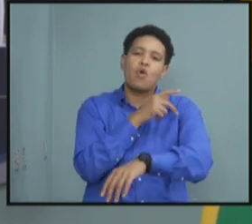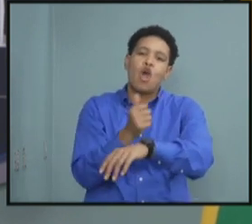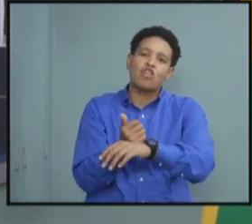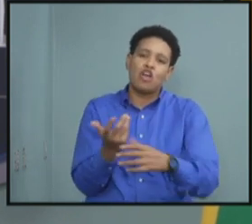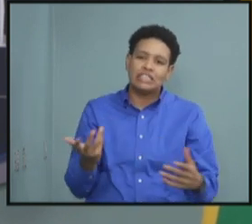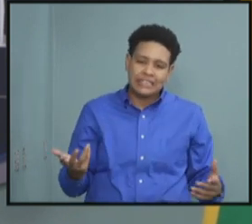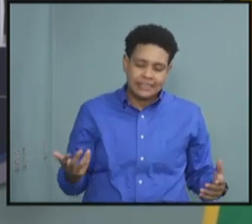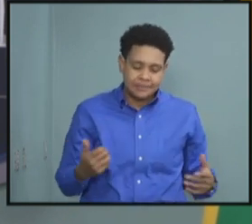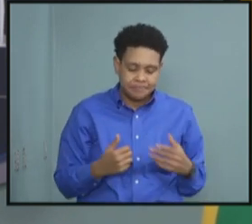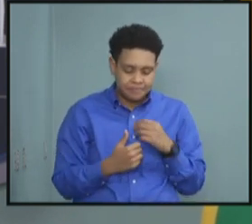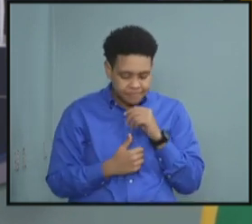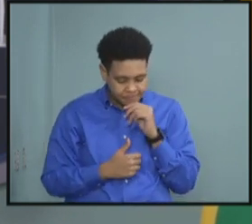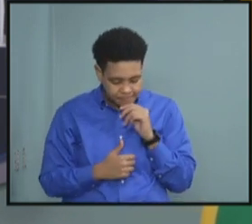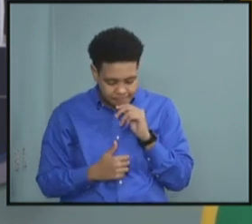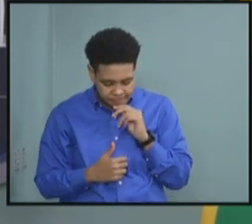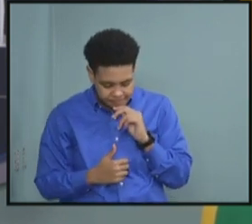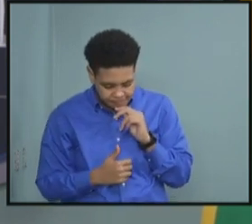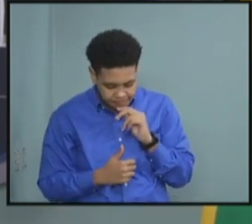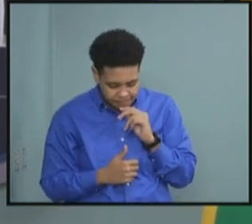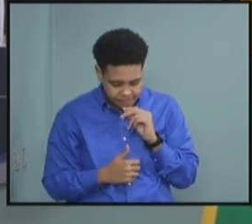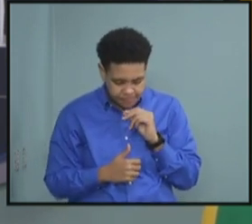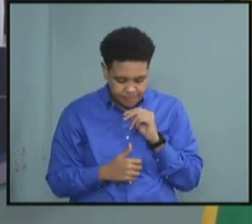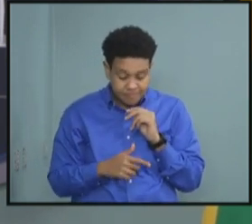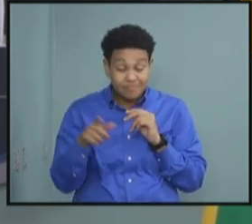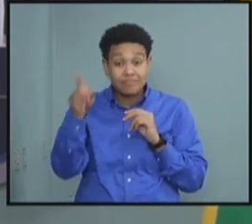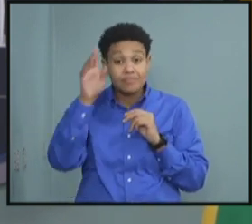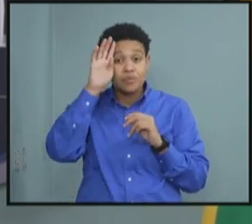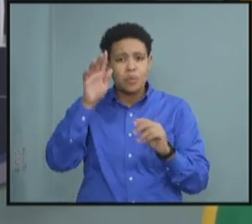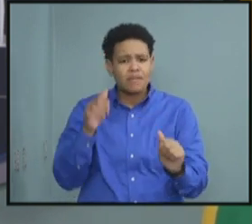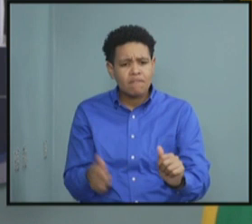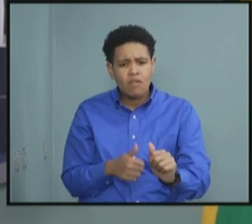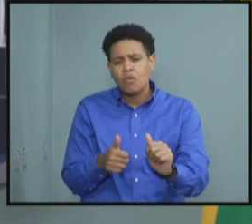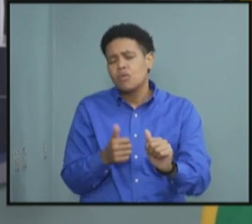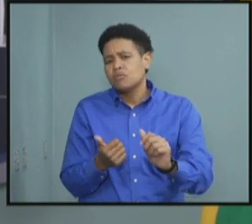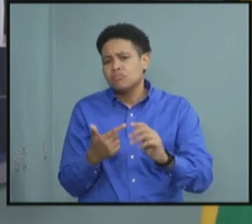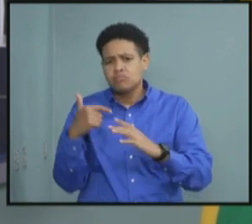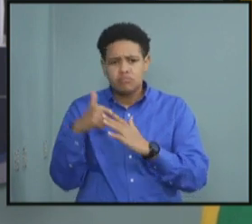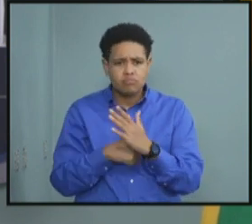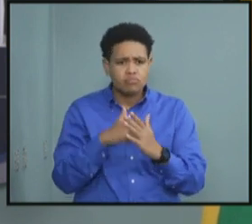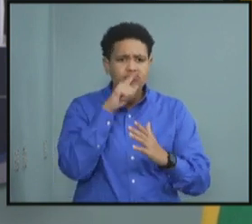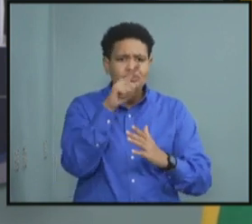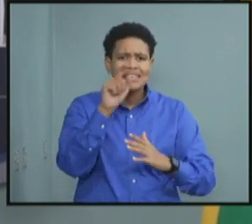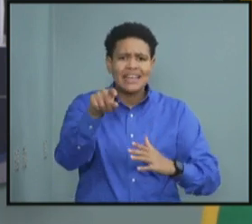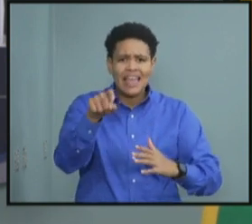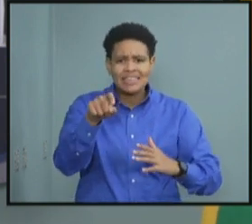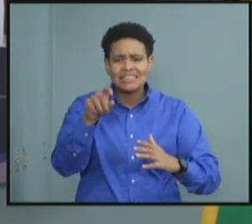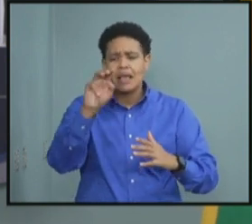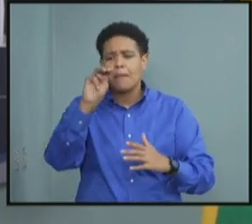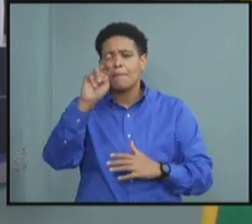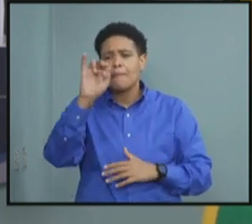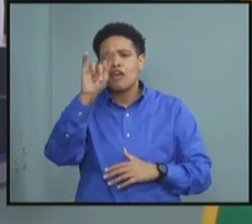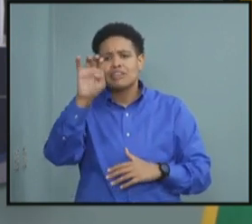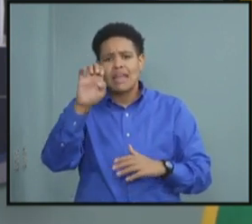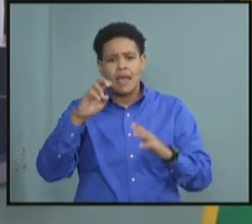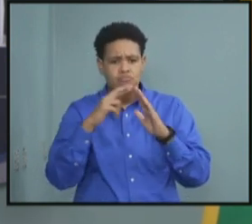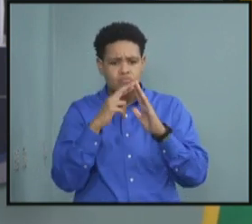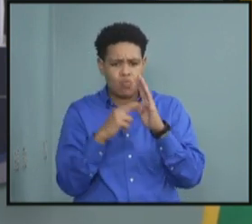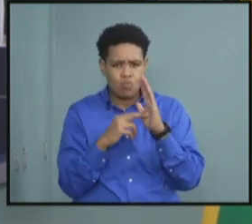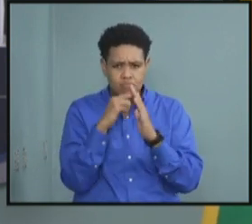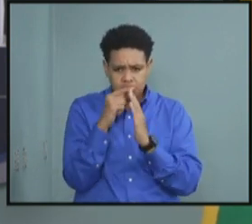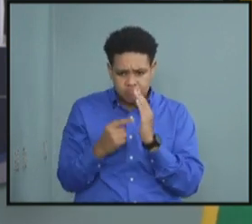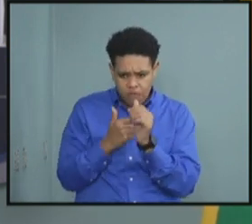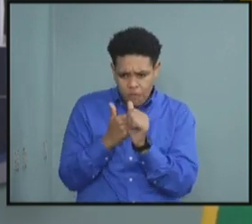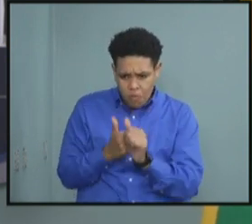They will follow through the necessary maritime regulations